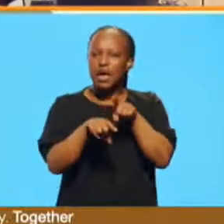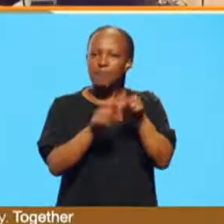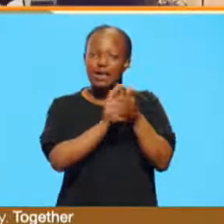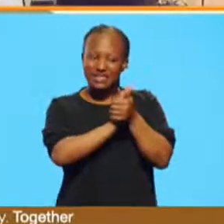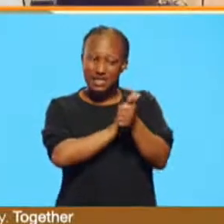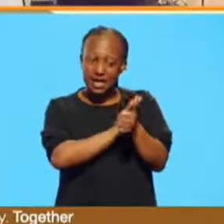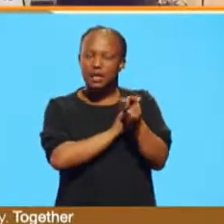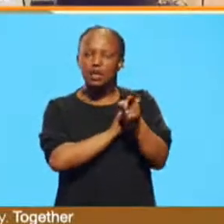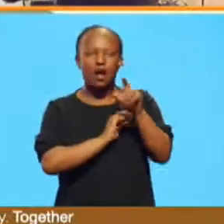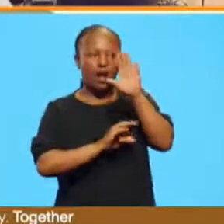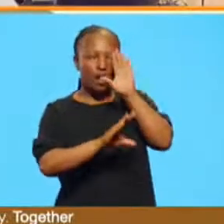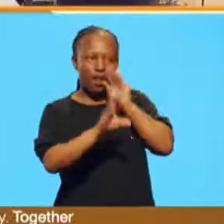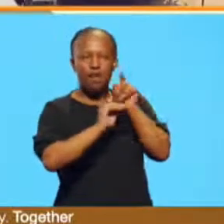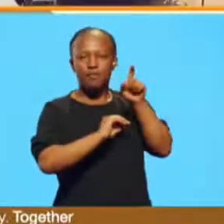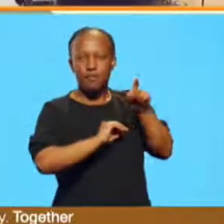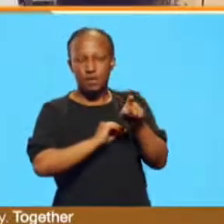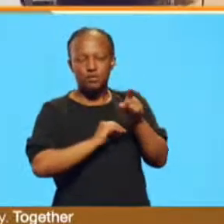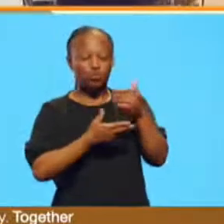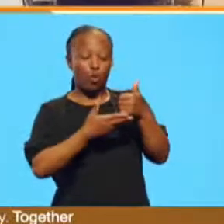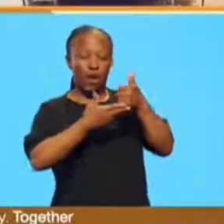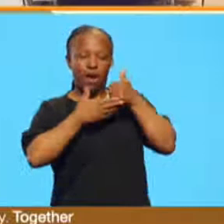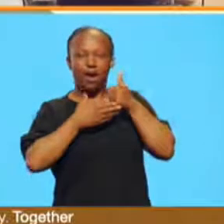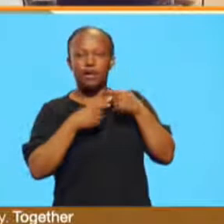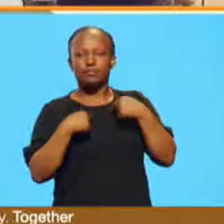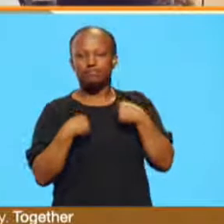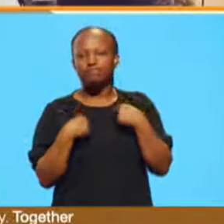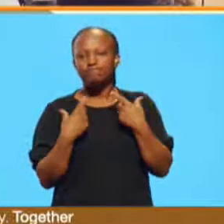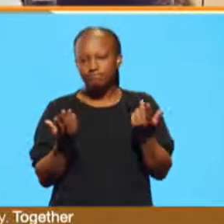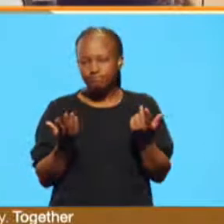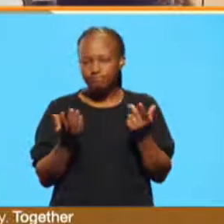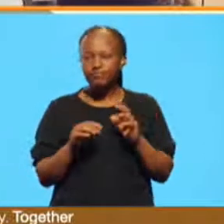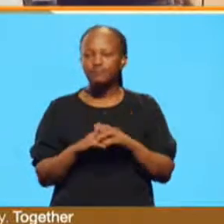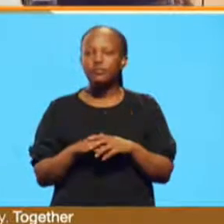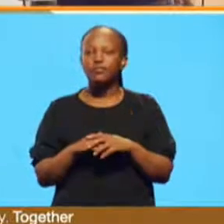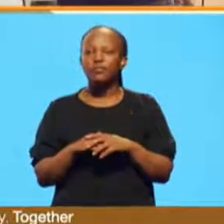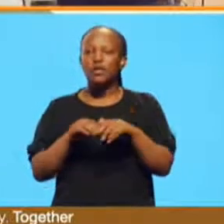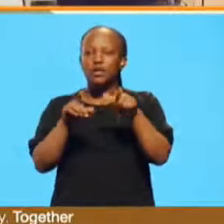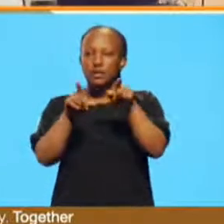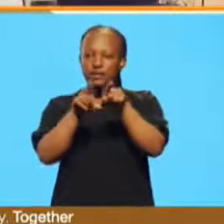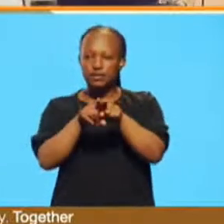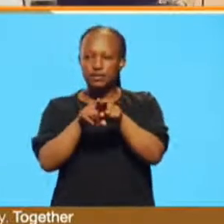skill that is going to help me, and so on. And then we should